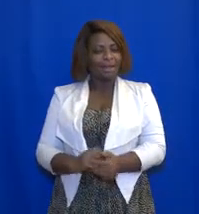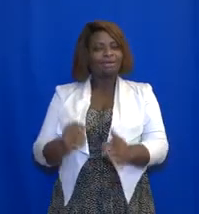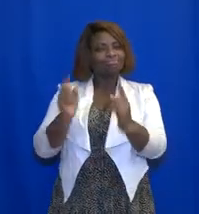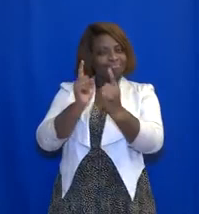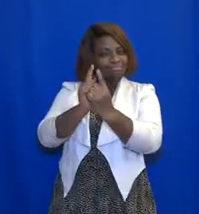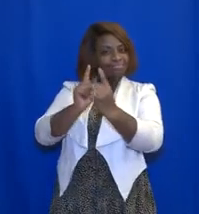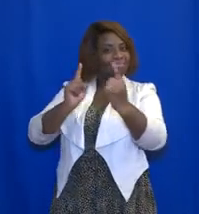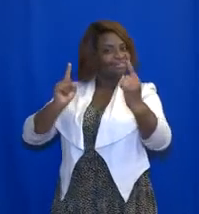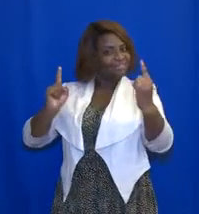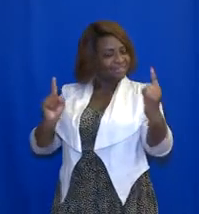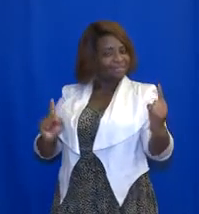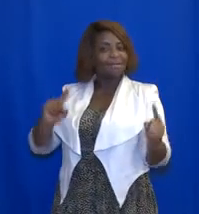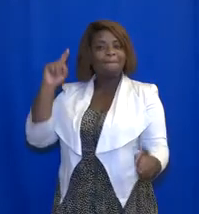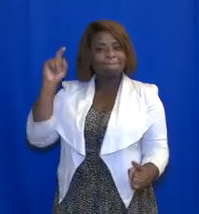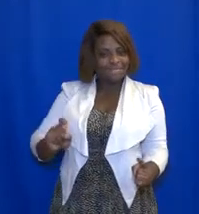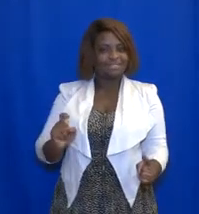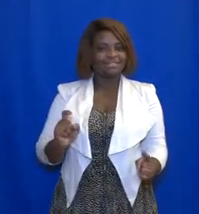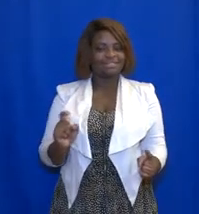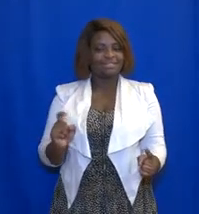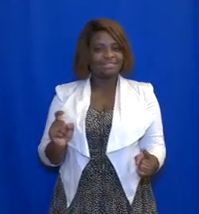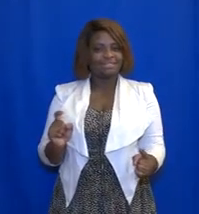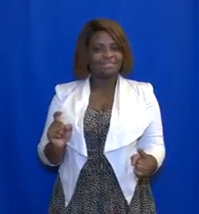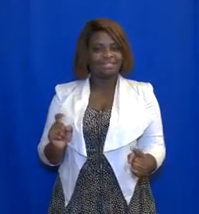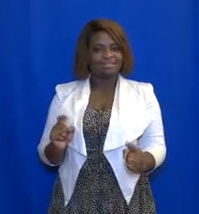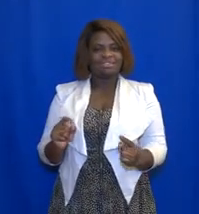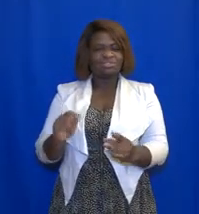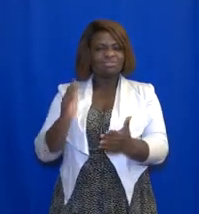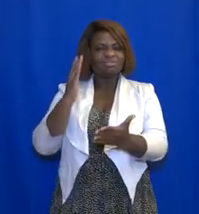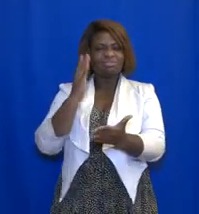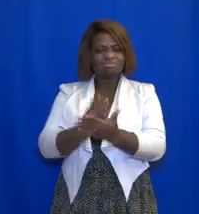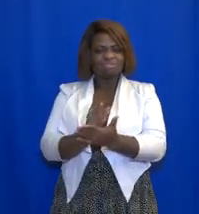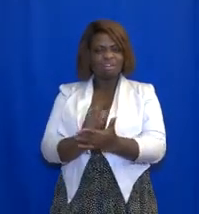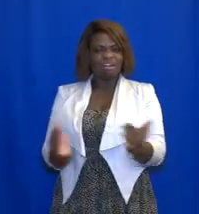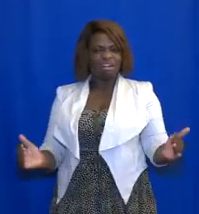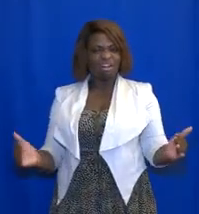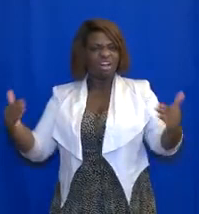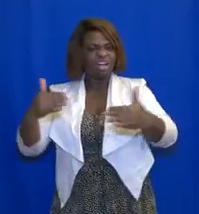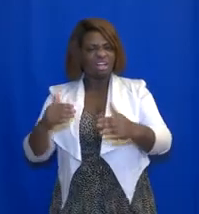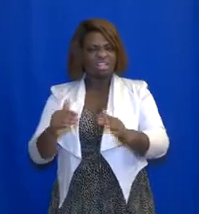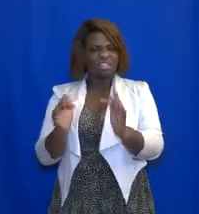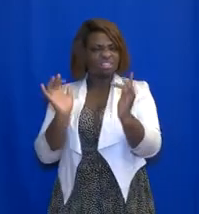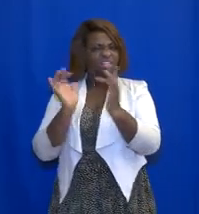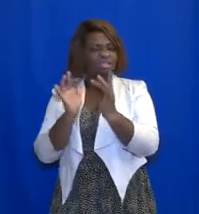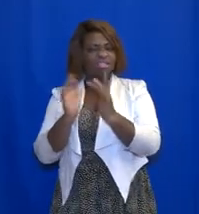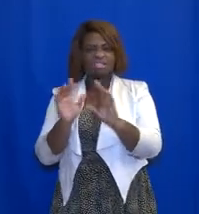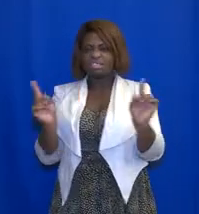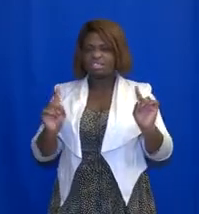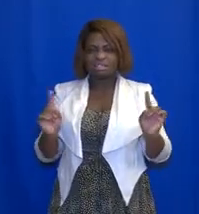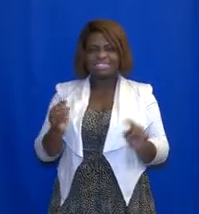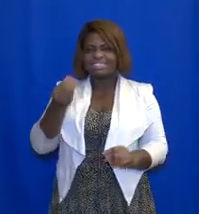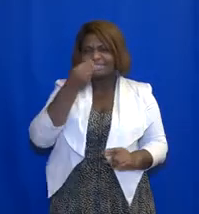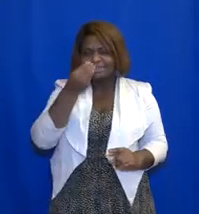the protocols on social distancing. Avoid person-to-person contact. Eat our